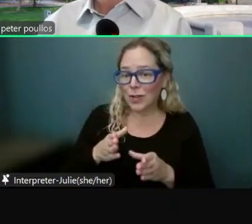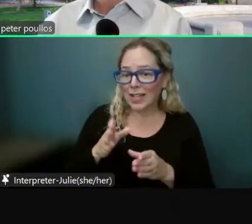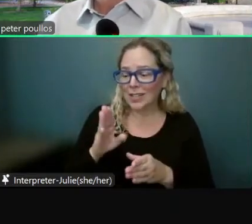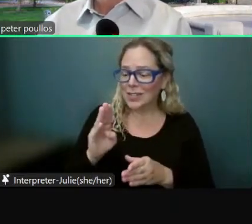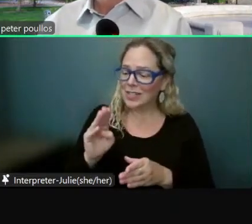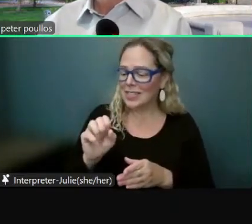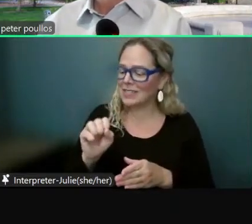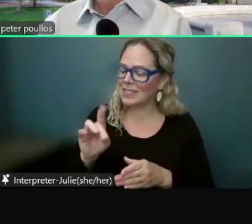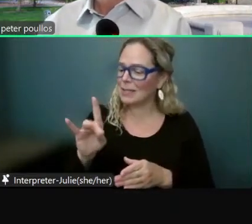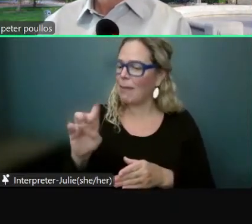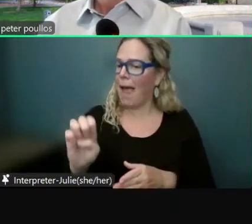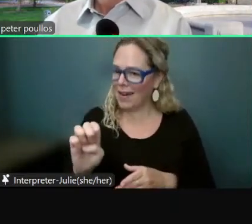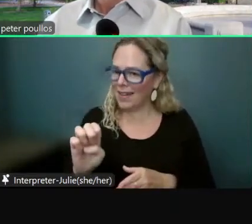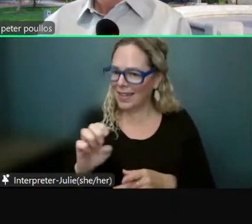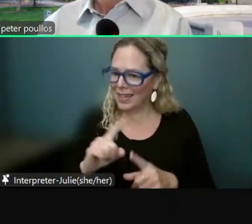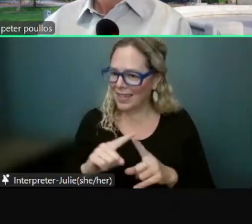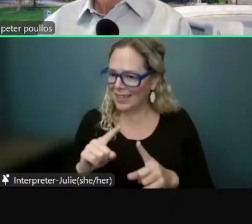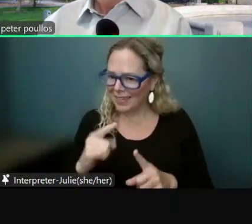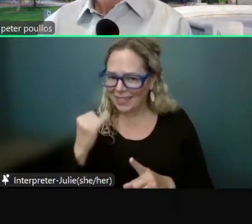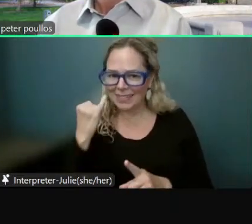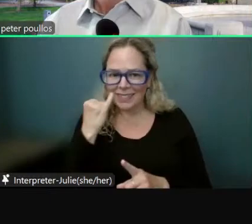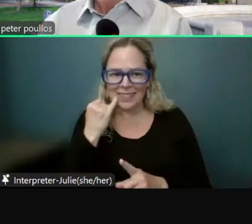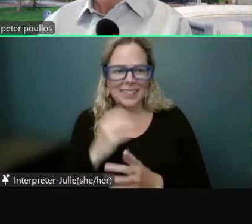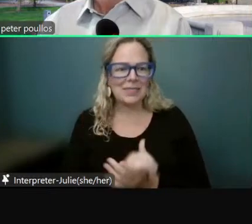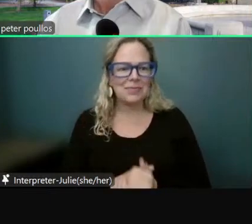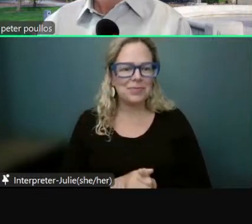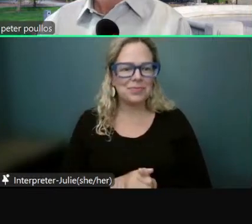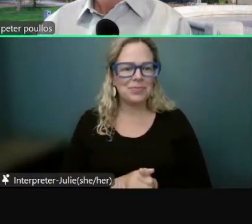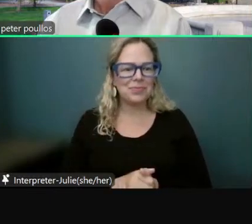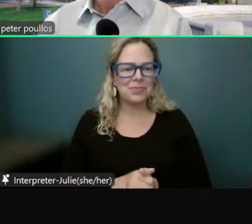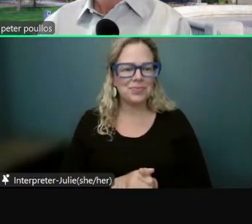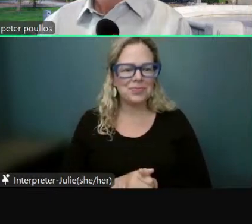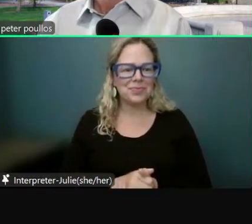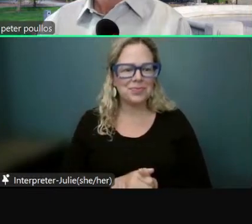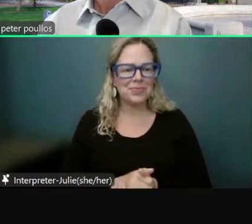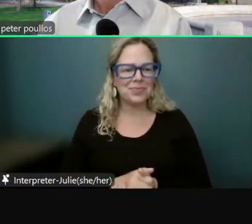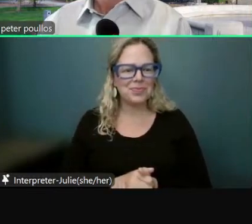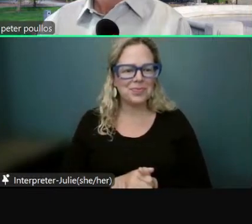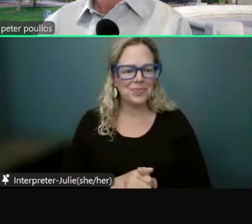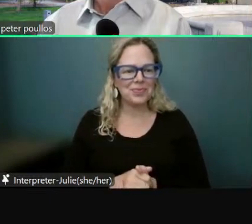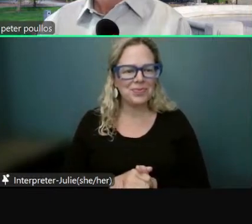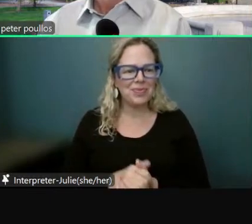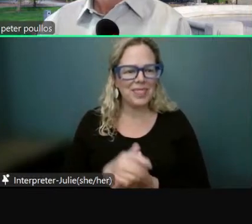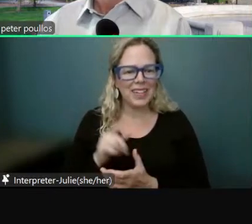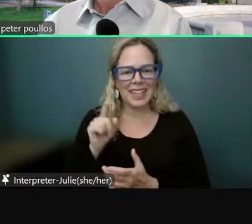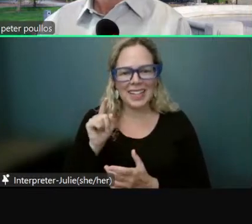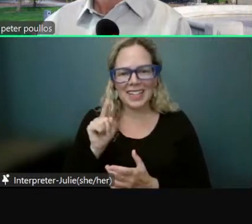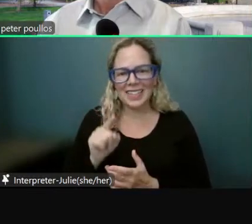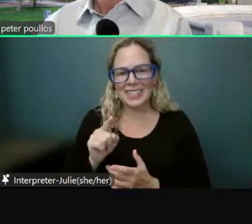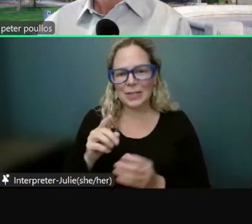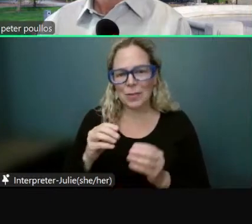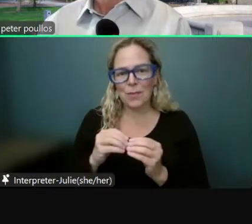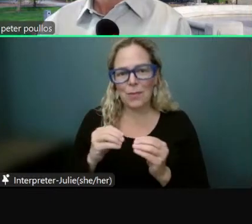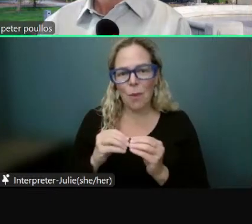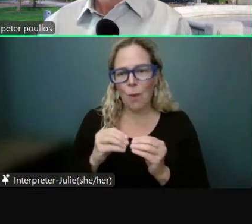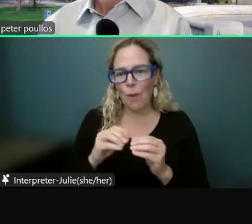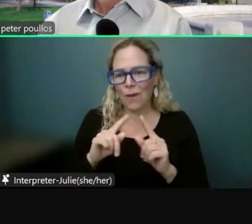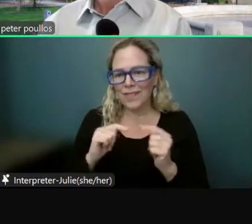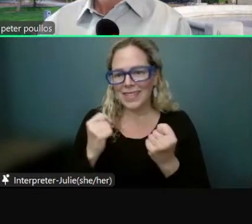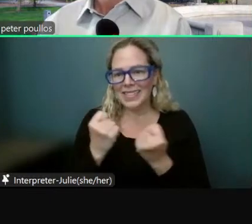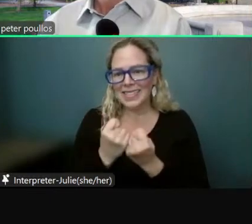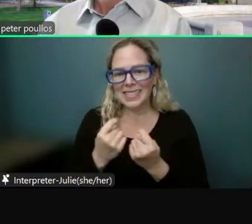until he tells me otherwise. Um, this is our some more of our team here.